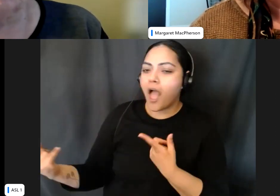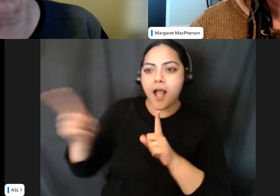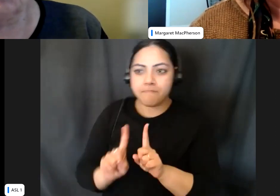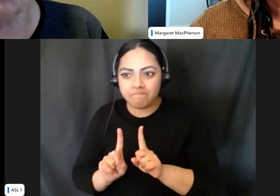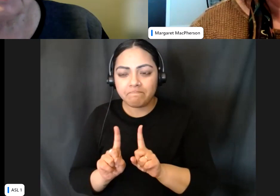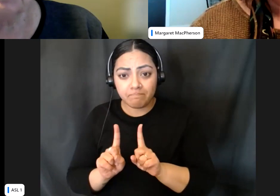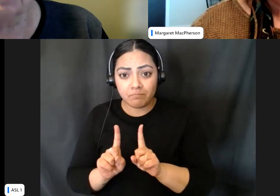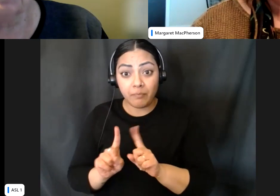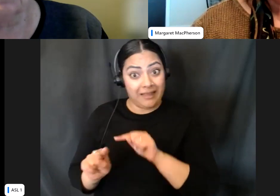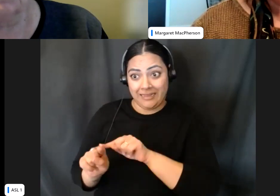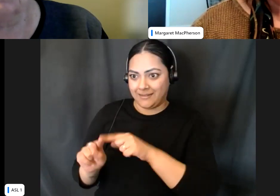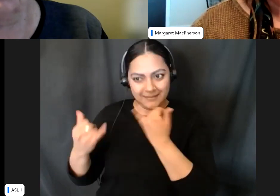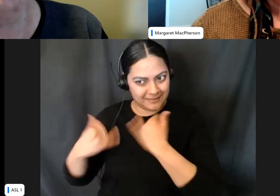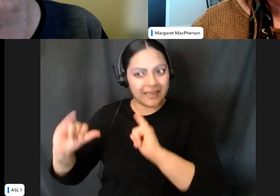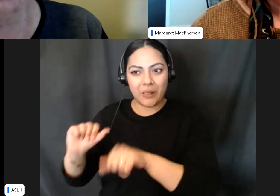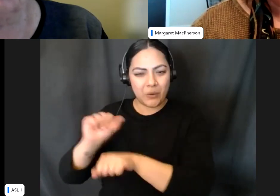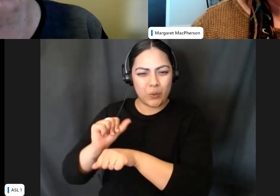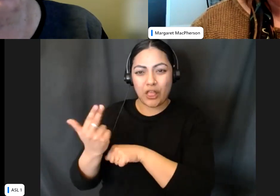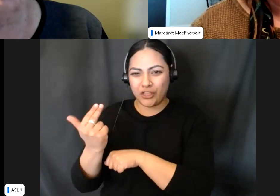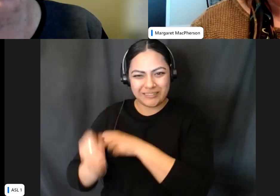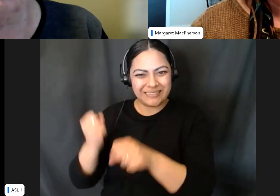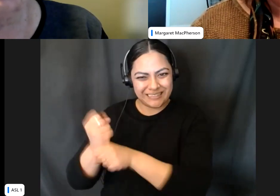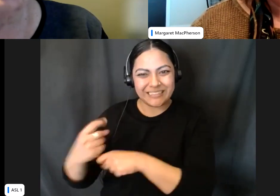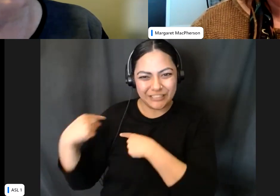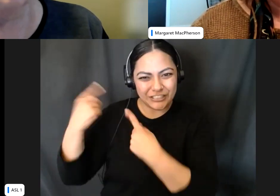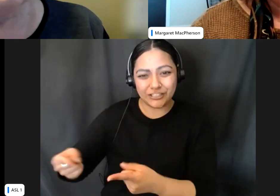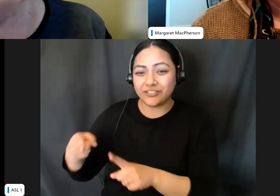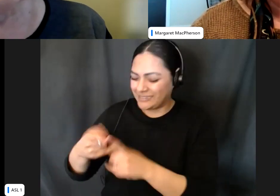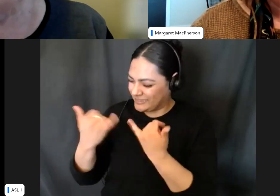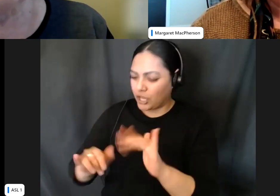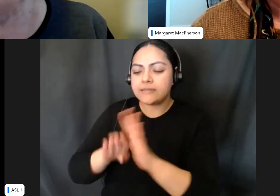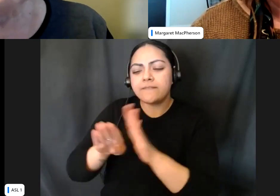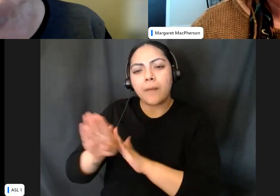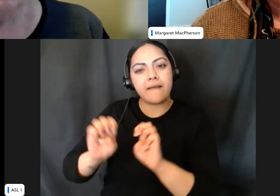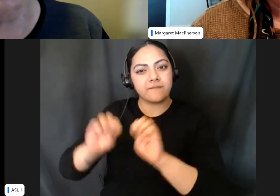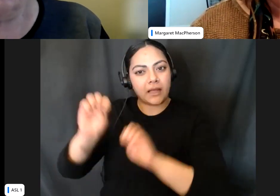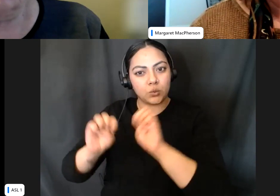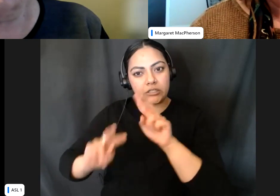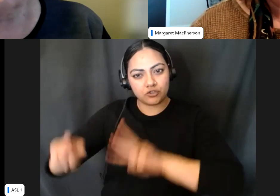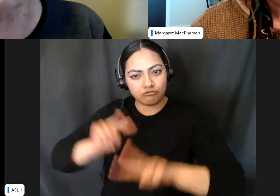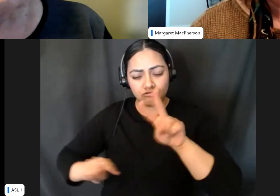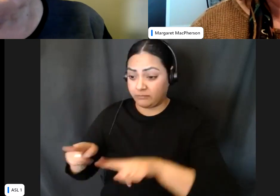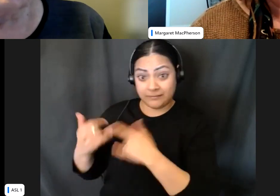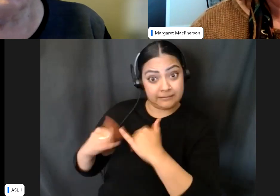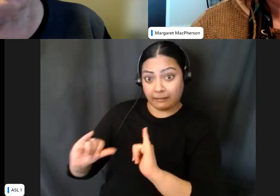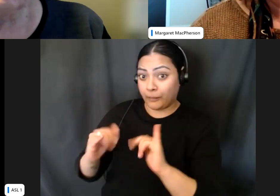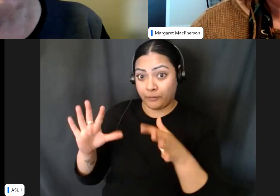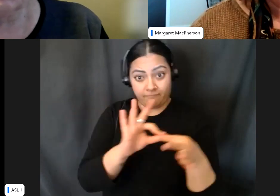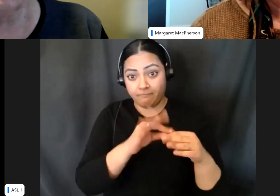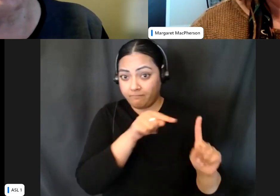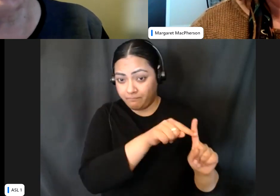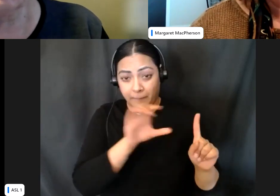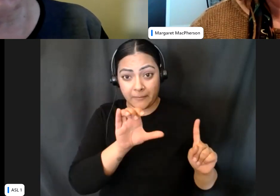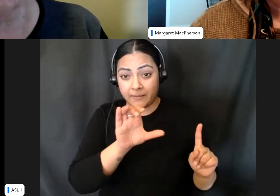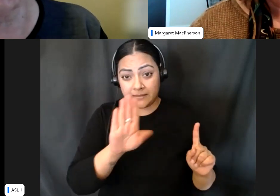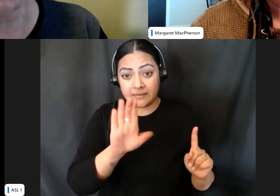going into the 13th year of an developmental evaluation. And what I asked him to do is, the government has given us money to do